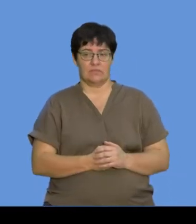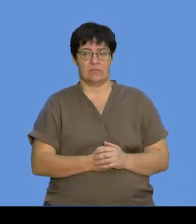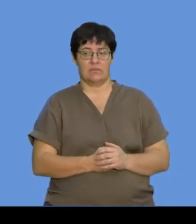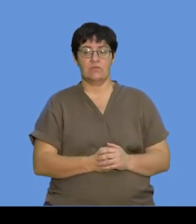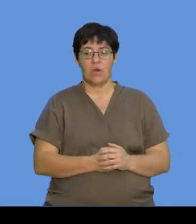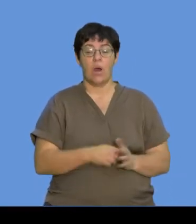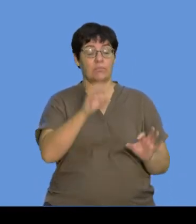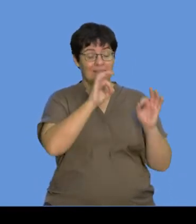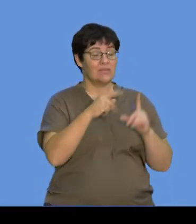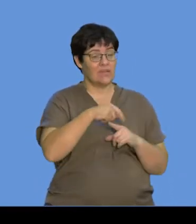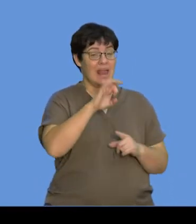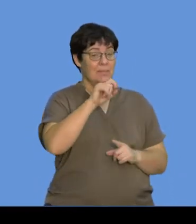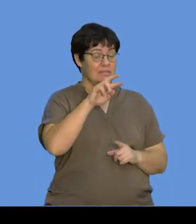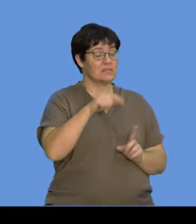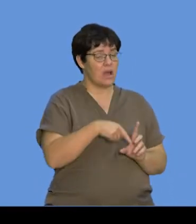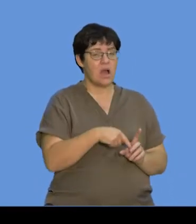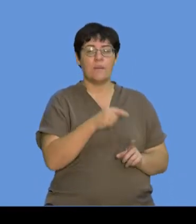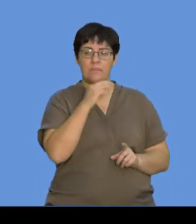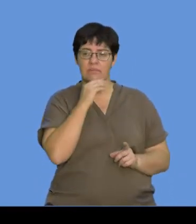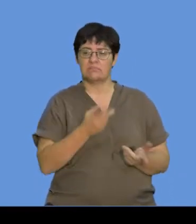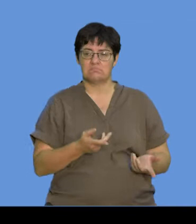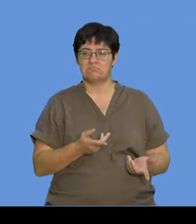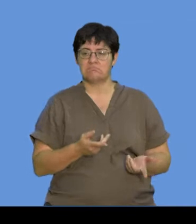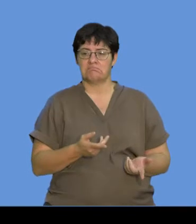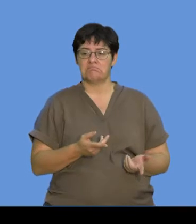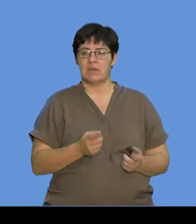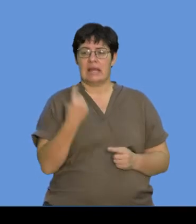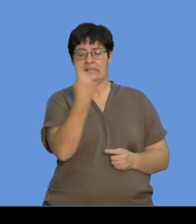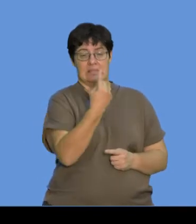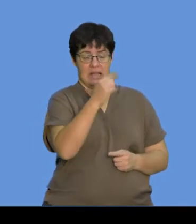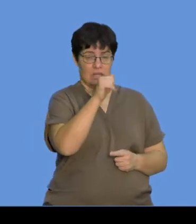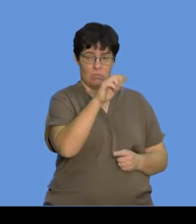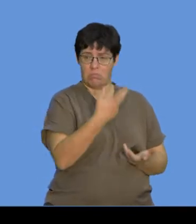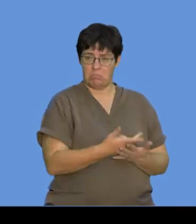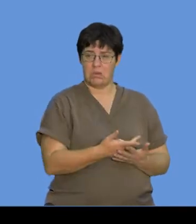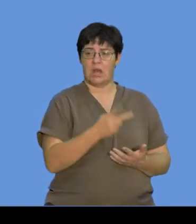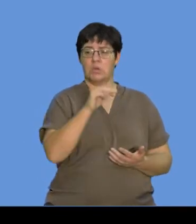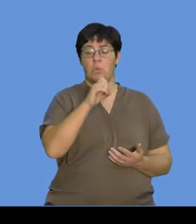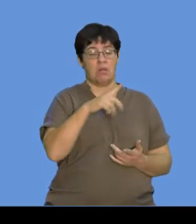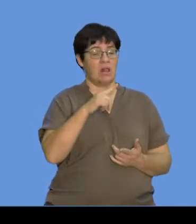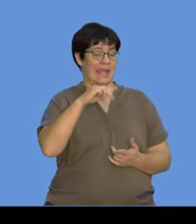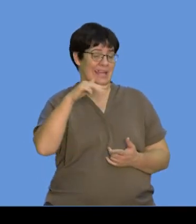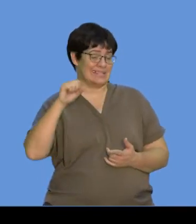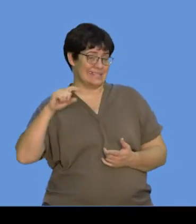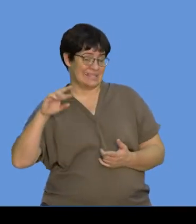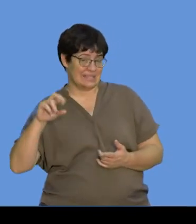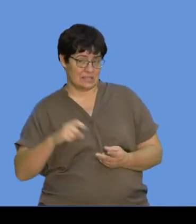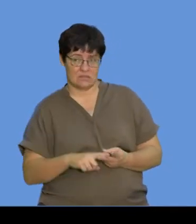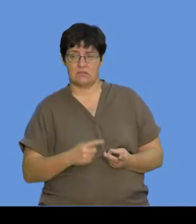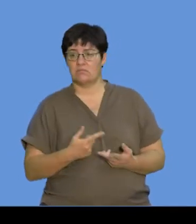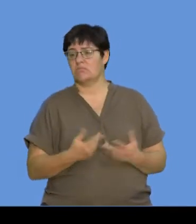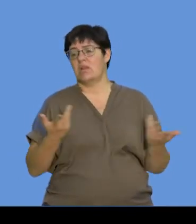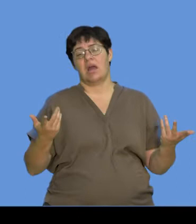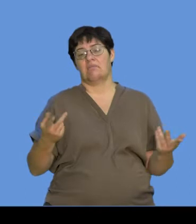So particles of an element can be single atoms. In the example of noble gases, you can have, for